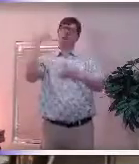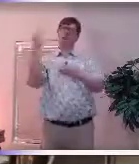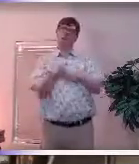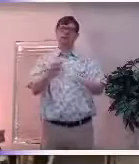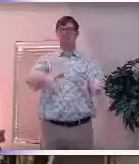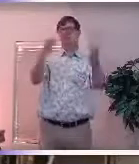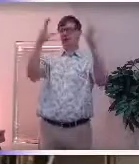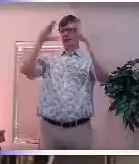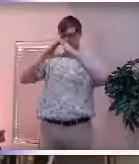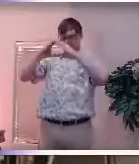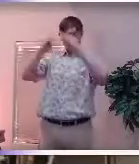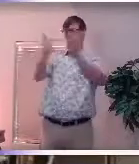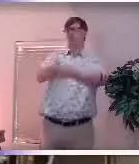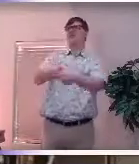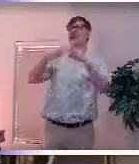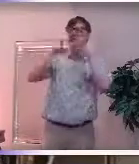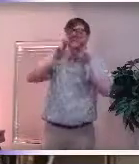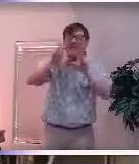wolves,